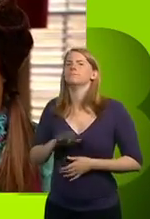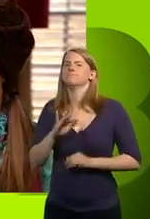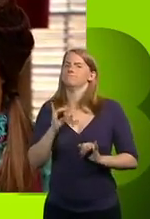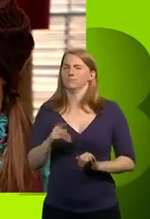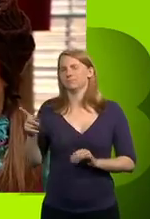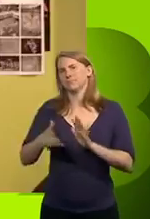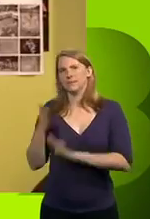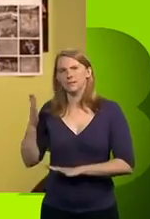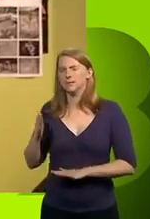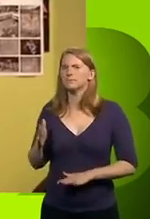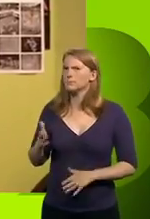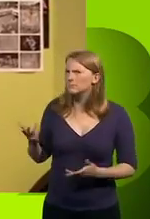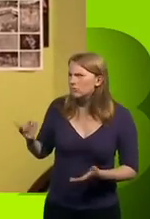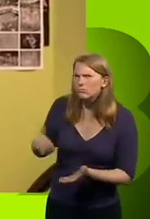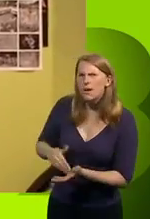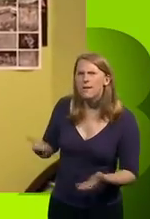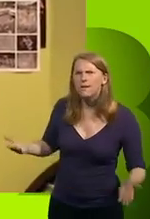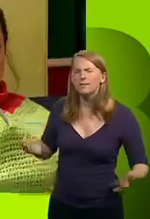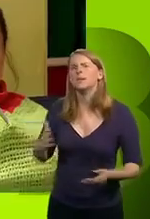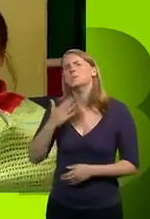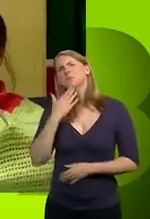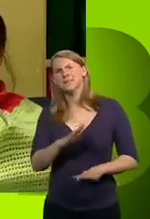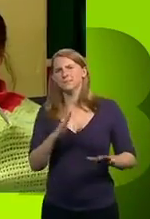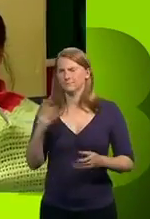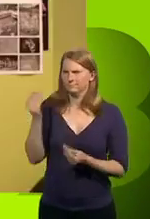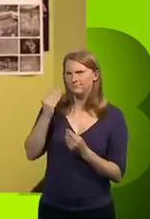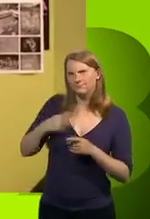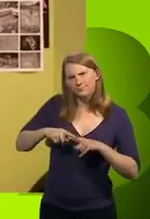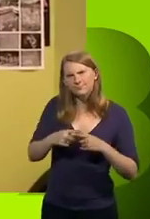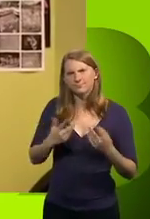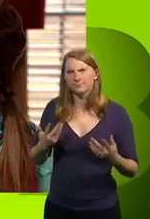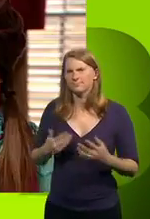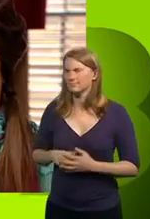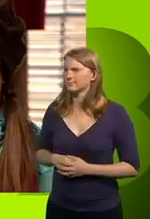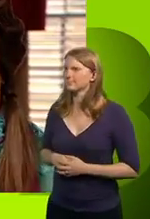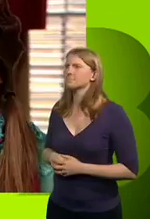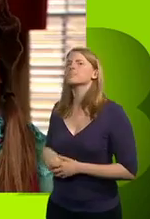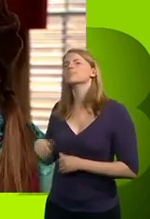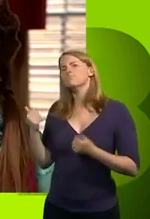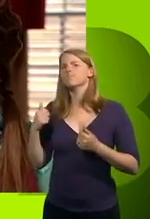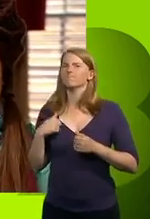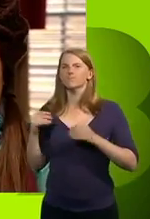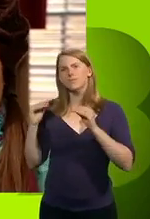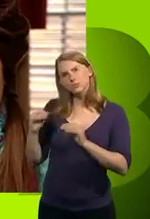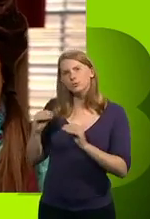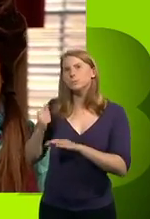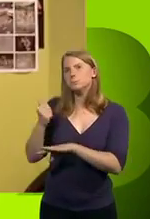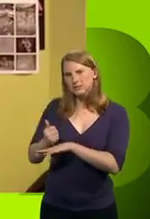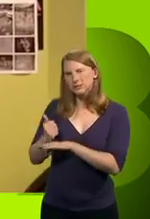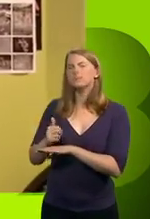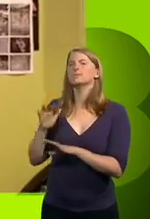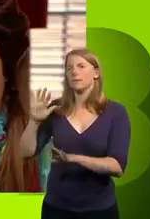Well, Oh, please stay. We really want to learn how to knit, don't we, girls? Girls? I'll teach you the basics, then I've got to get